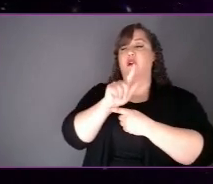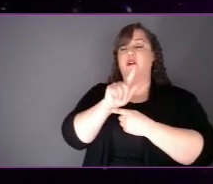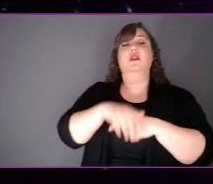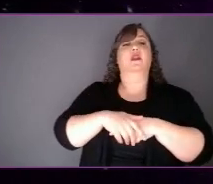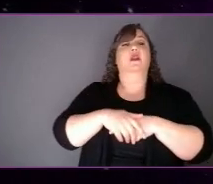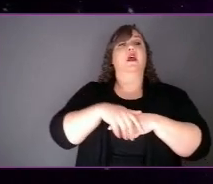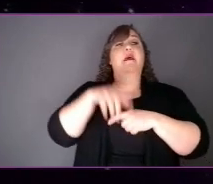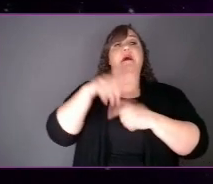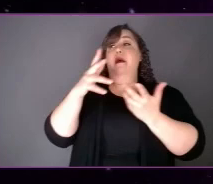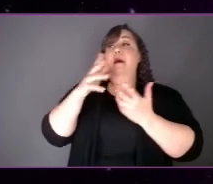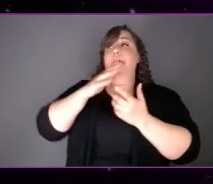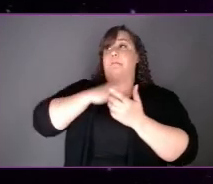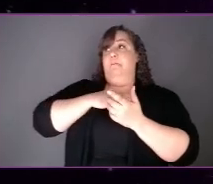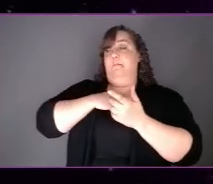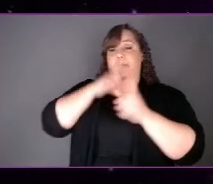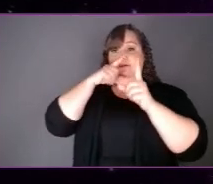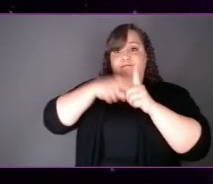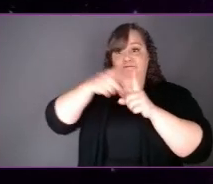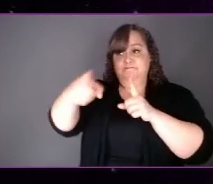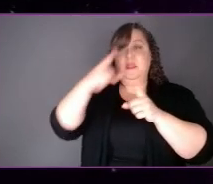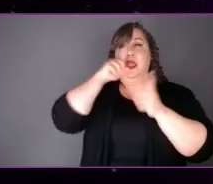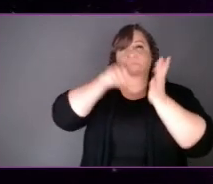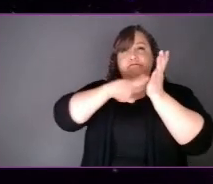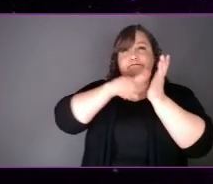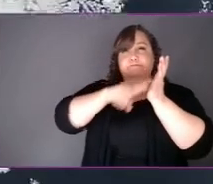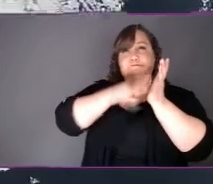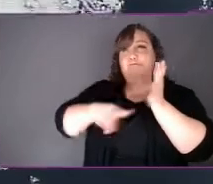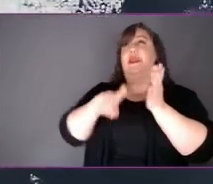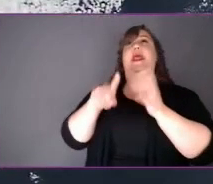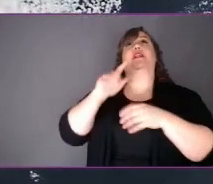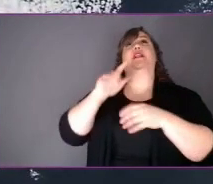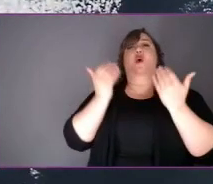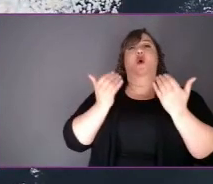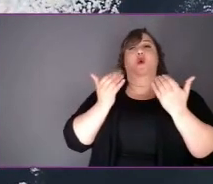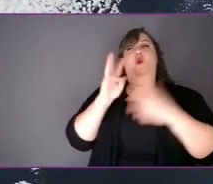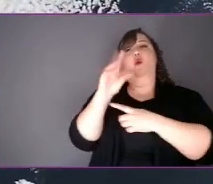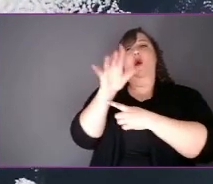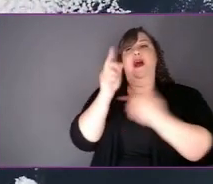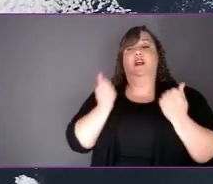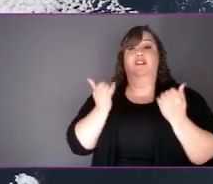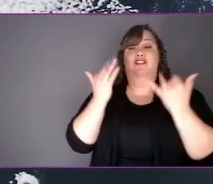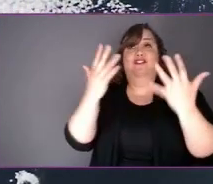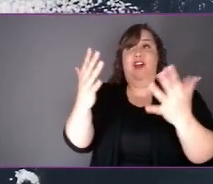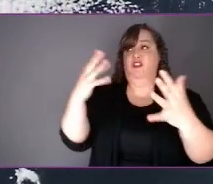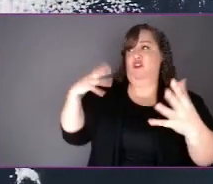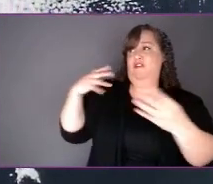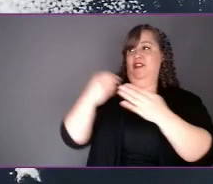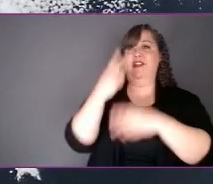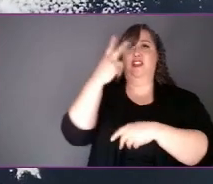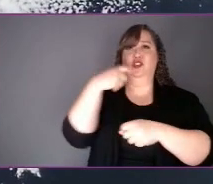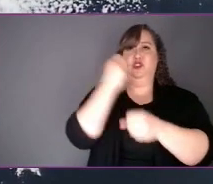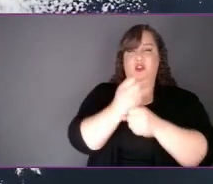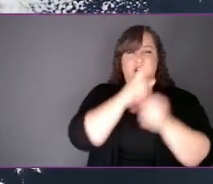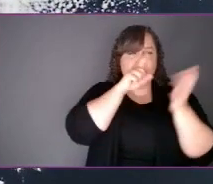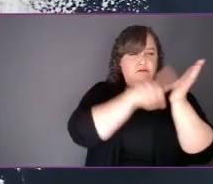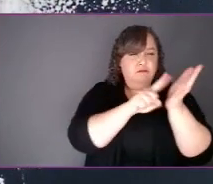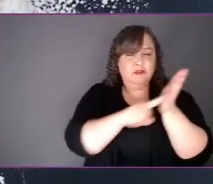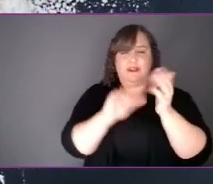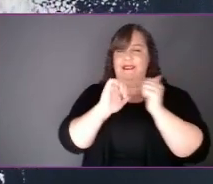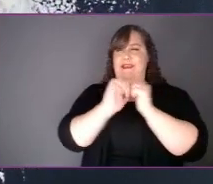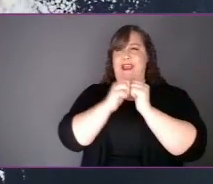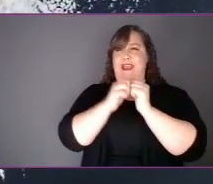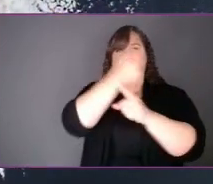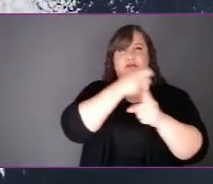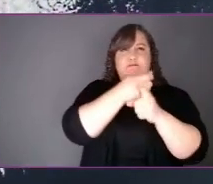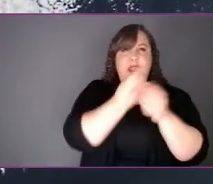past 2 years, and figuring out how they relate to each other in terms of the land that they scorch, as well as the aerosols that are